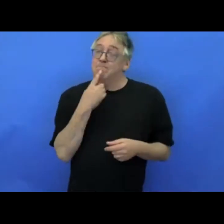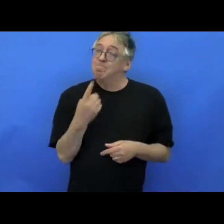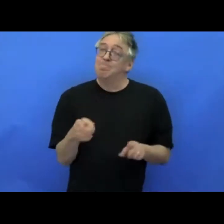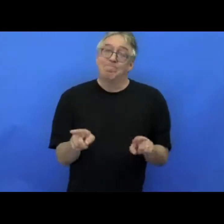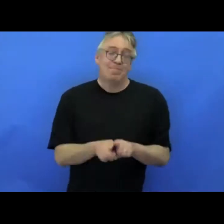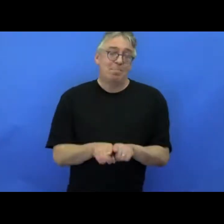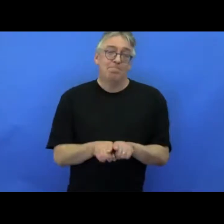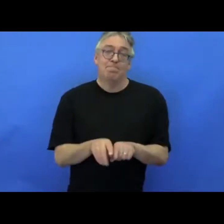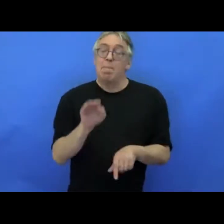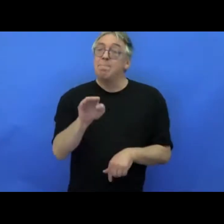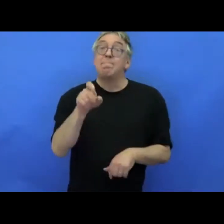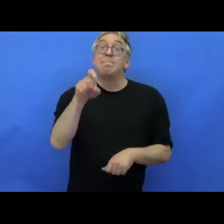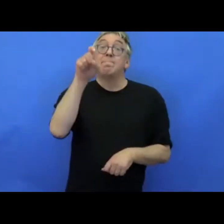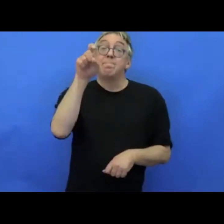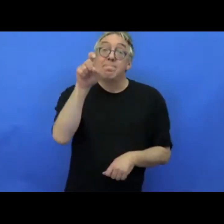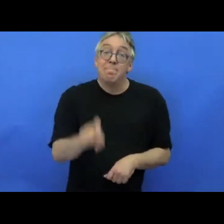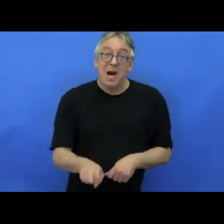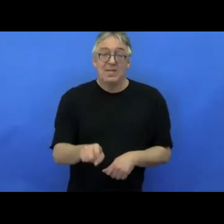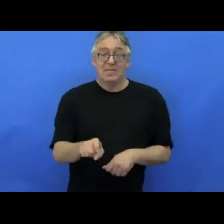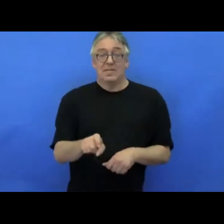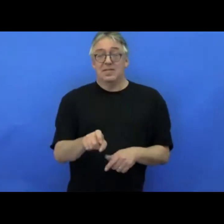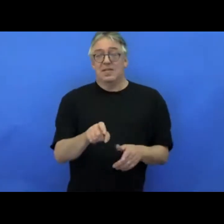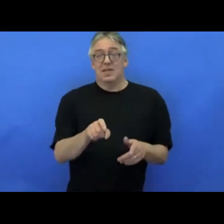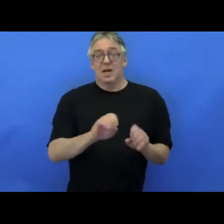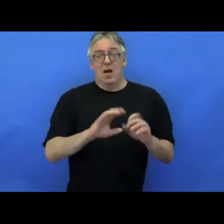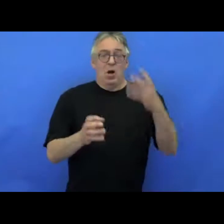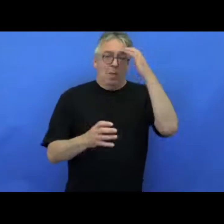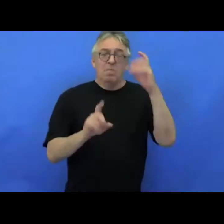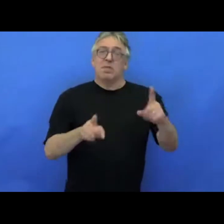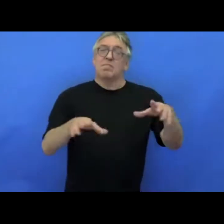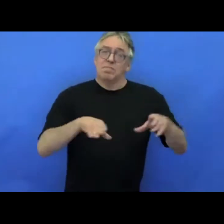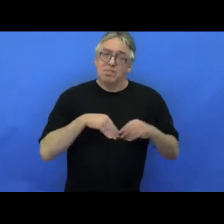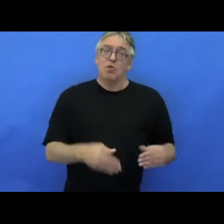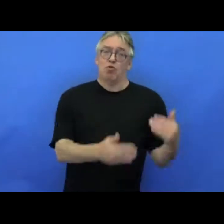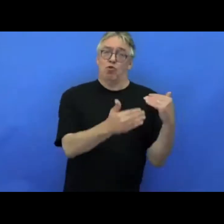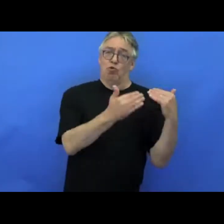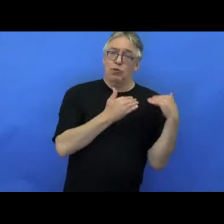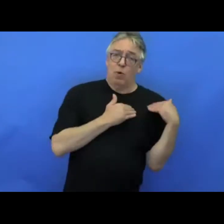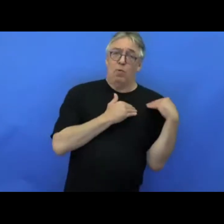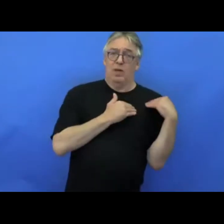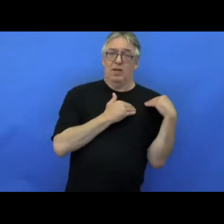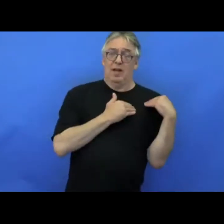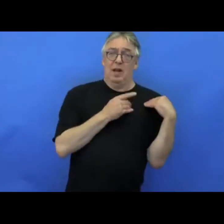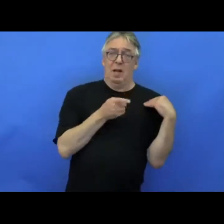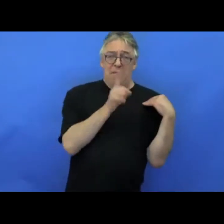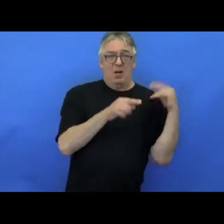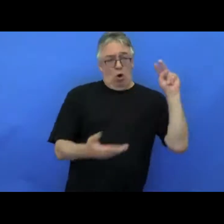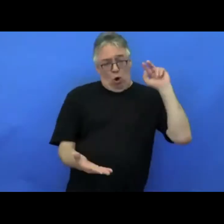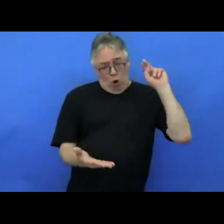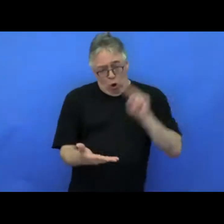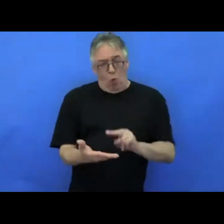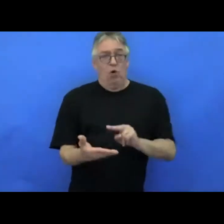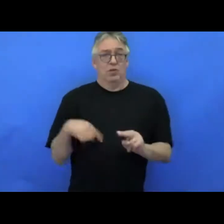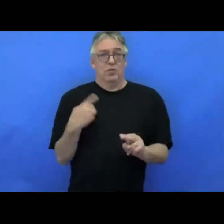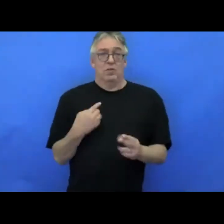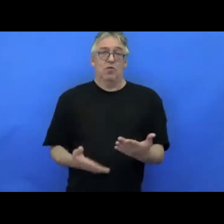that there should be accountability, real accountability, and taking our recommendations in a real way